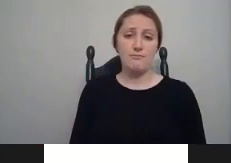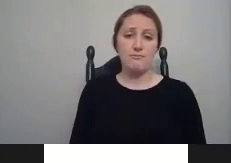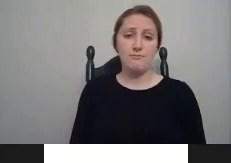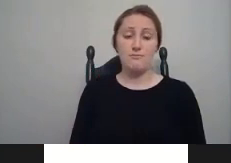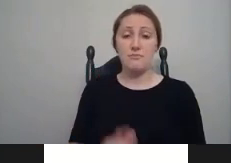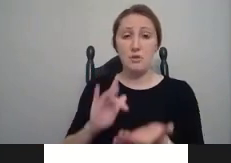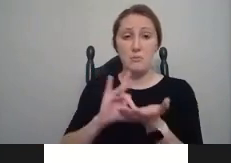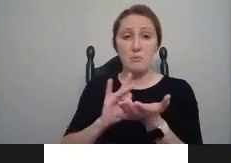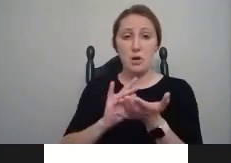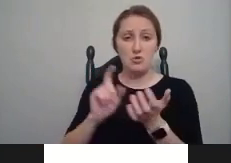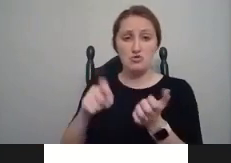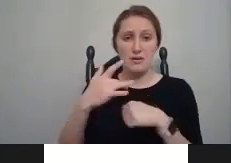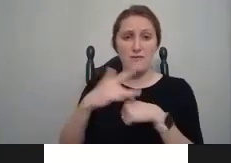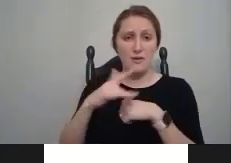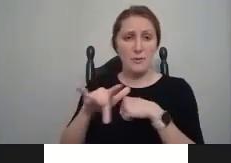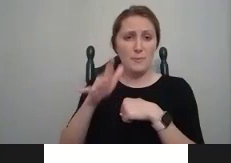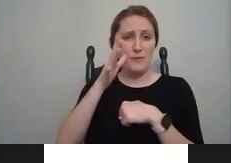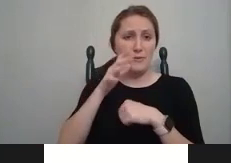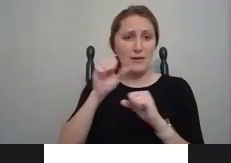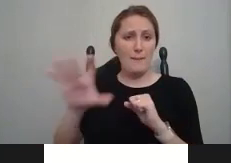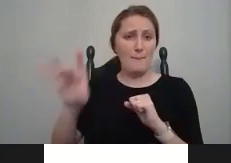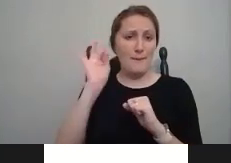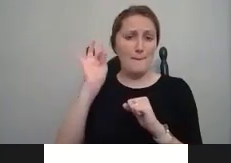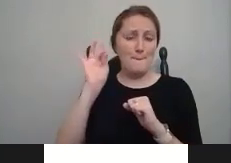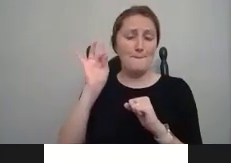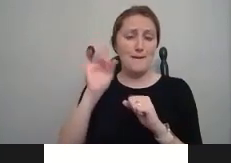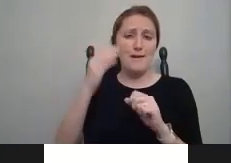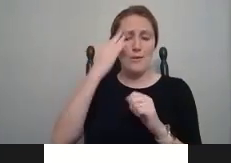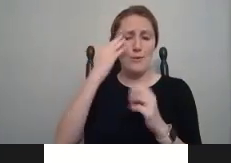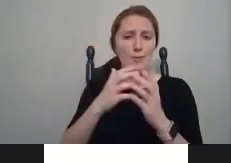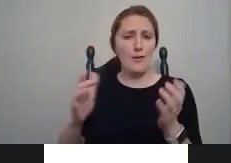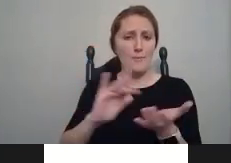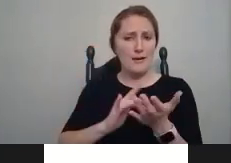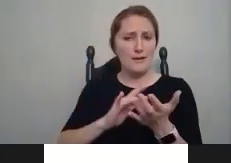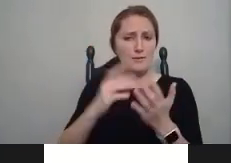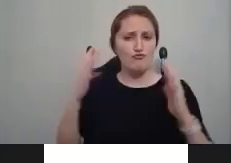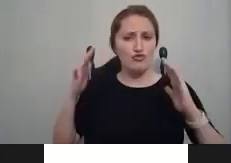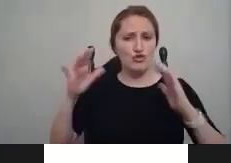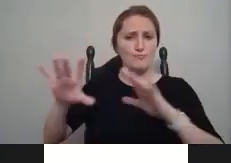Medications should be available for parents to pick up. I know a lot of medications were picked up